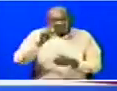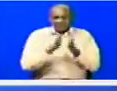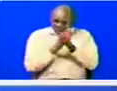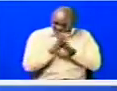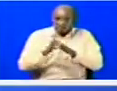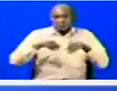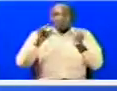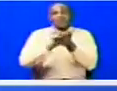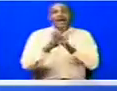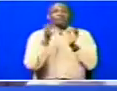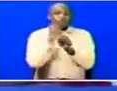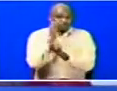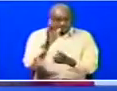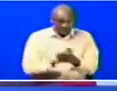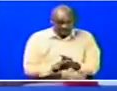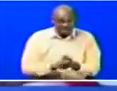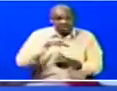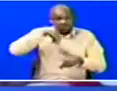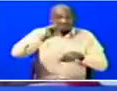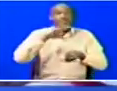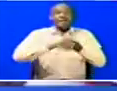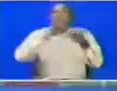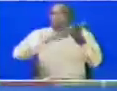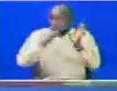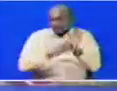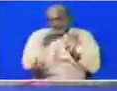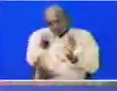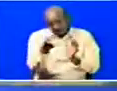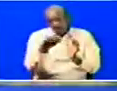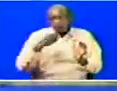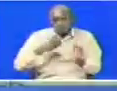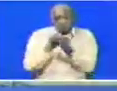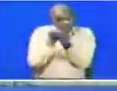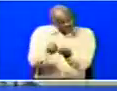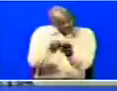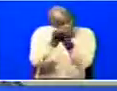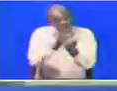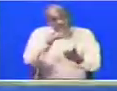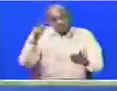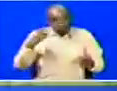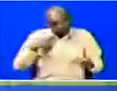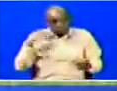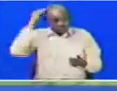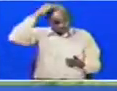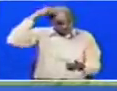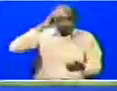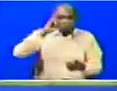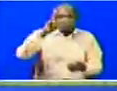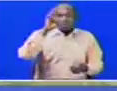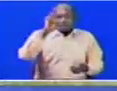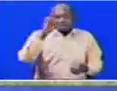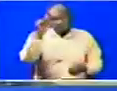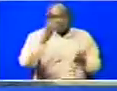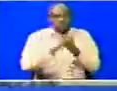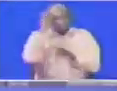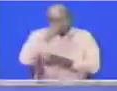as a full-time job, getting contracts as a seaman for cruise ships heading to the Middle East and Europe. His drive to